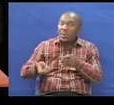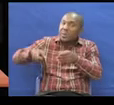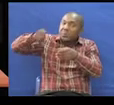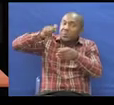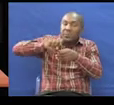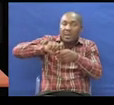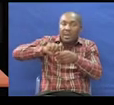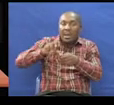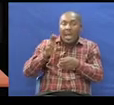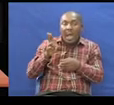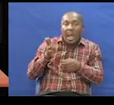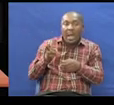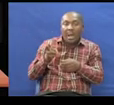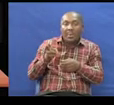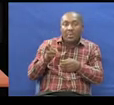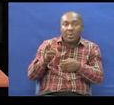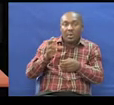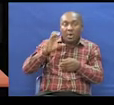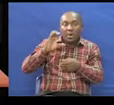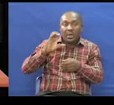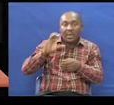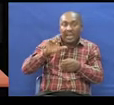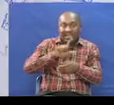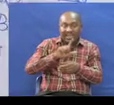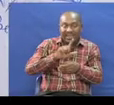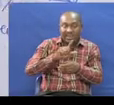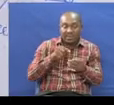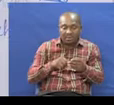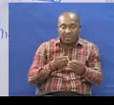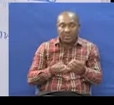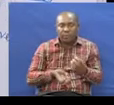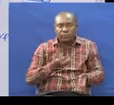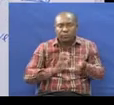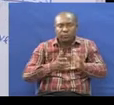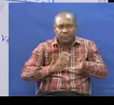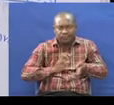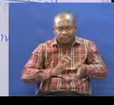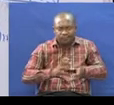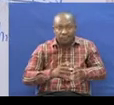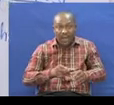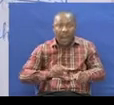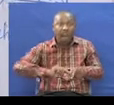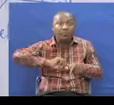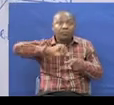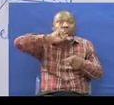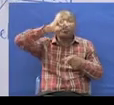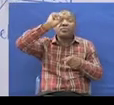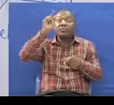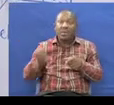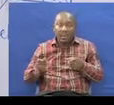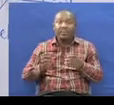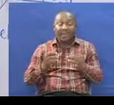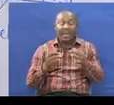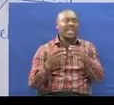will meet zinc in the flat bottom the flask, and the reaction will occur. And after the reaction occurring, the gas will be transferred.